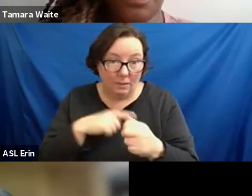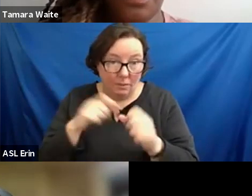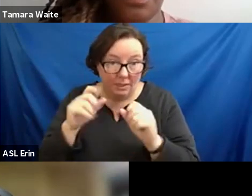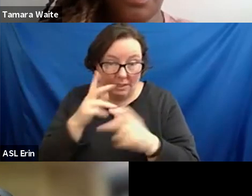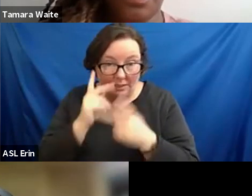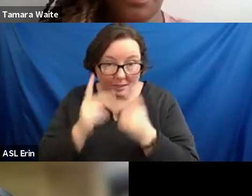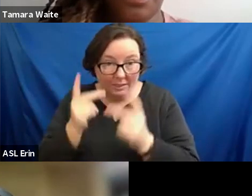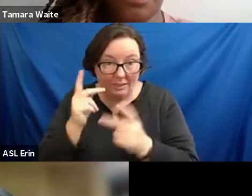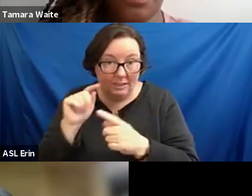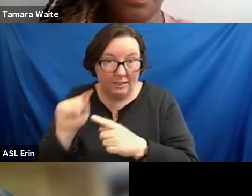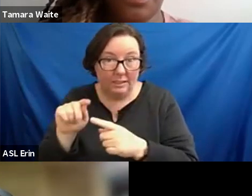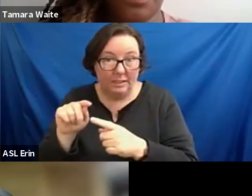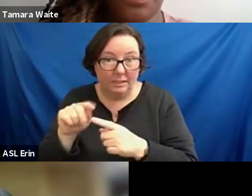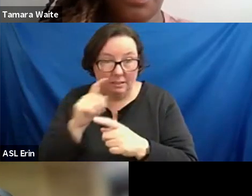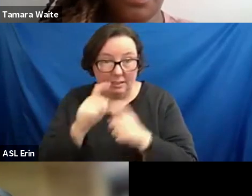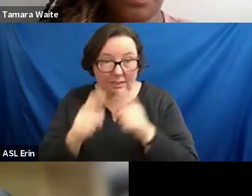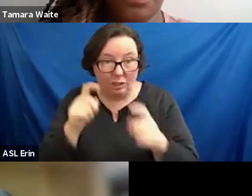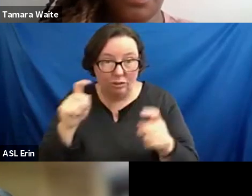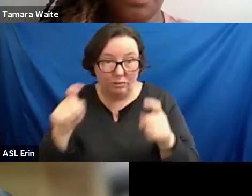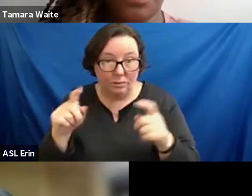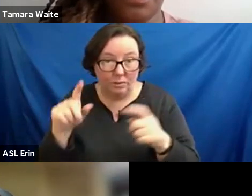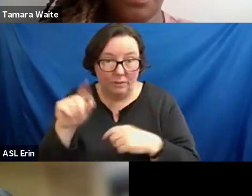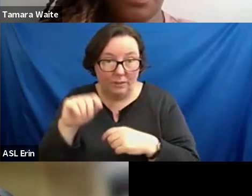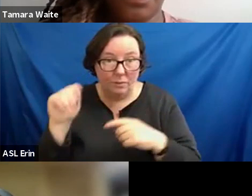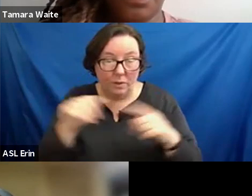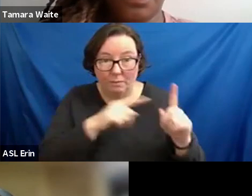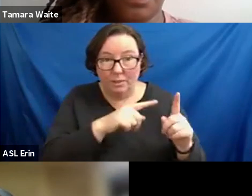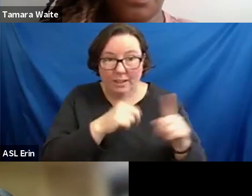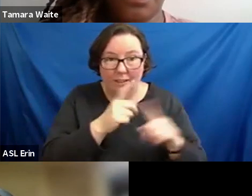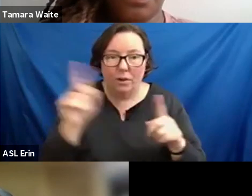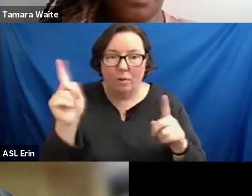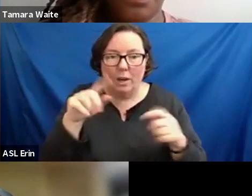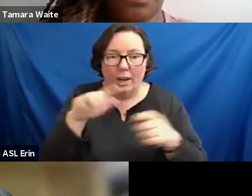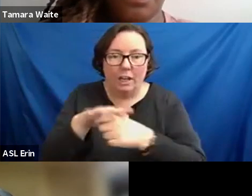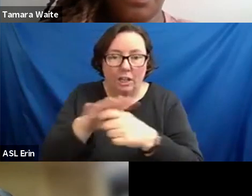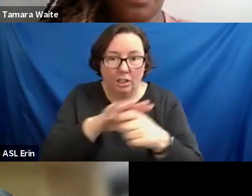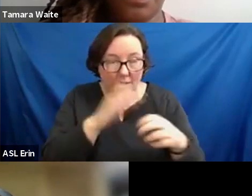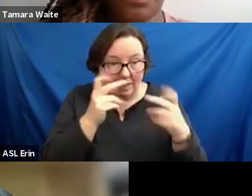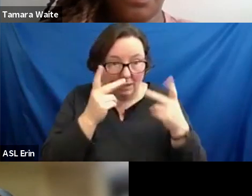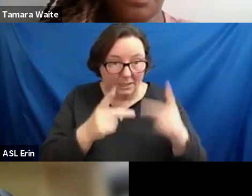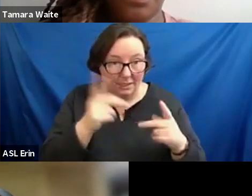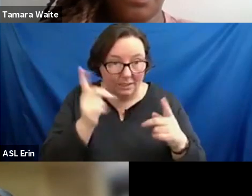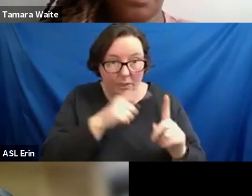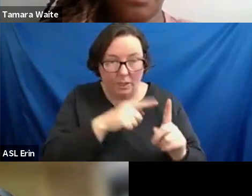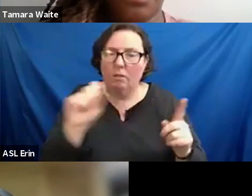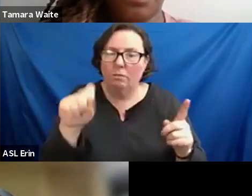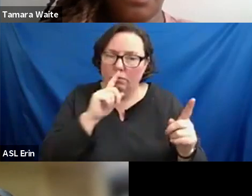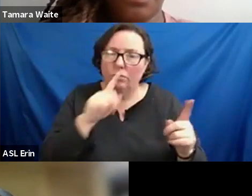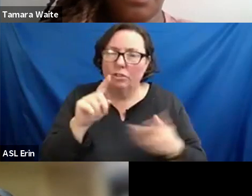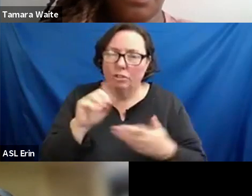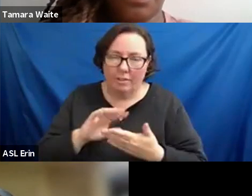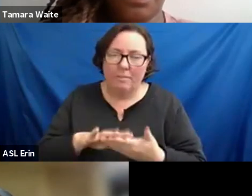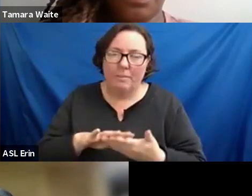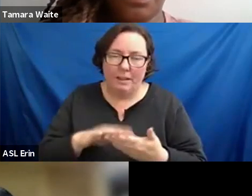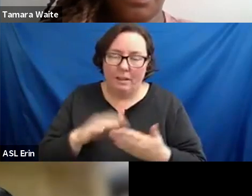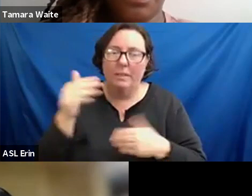see the distribution of the 20% by zip code, just out of curiosity? Okay. Thank you. Put that